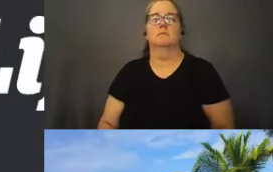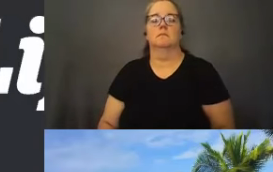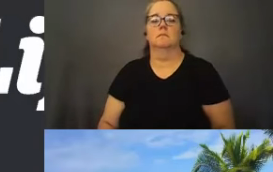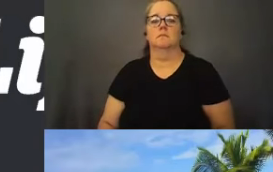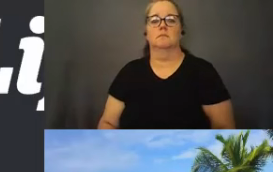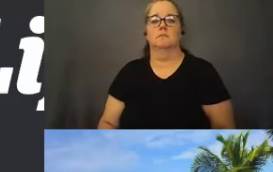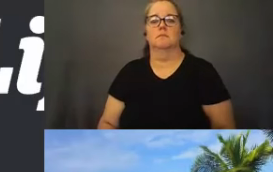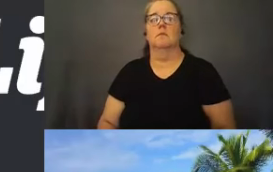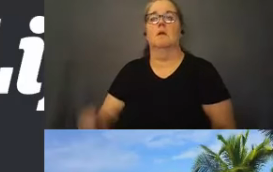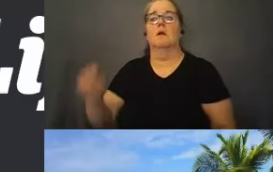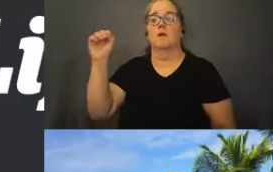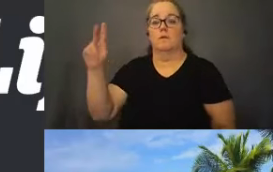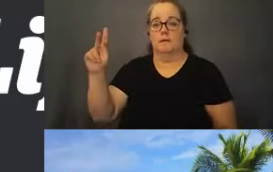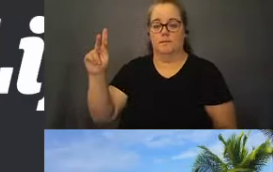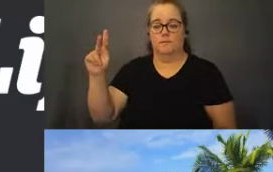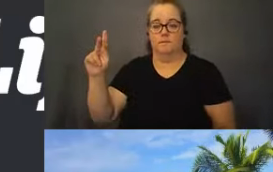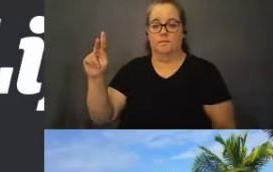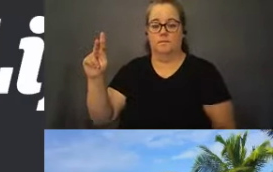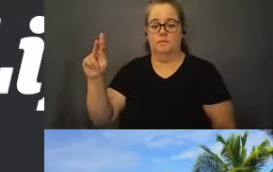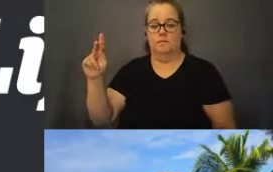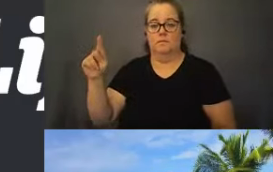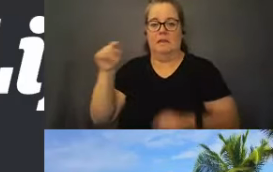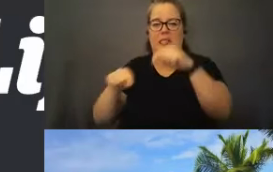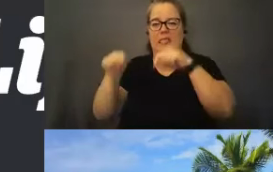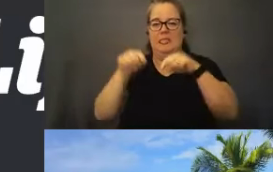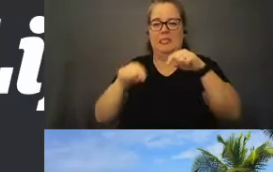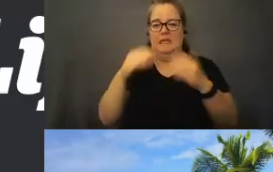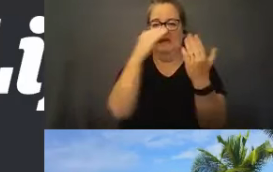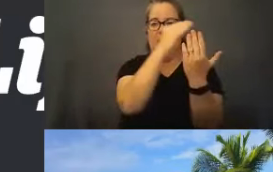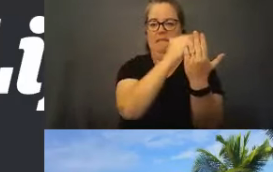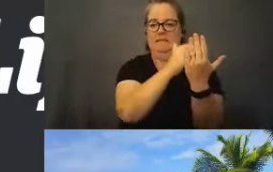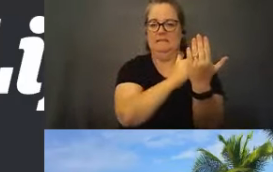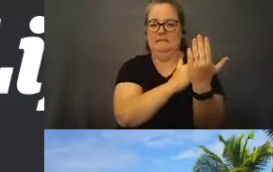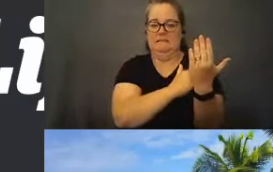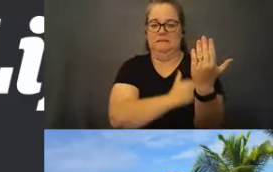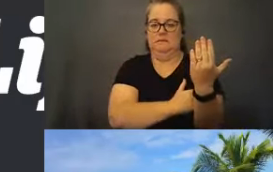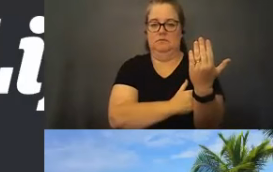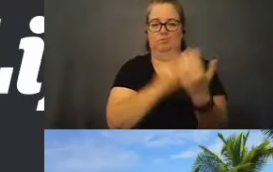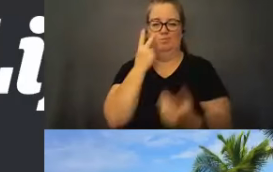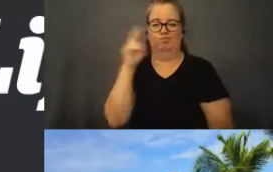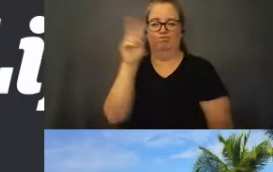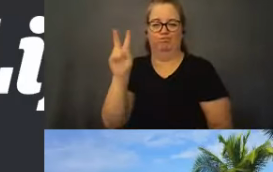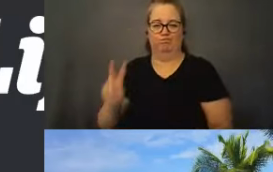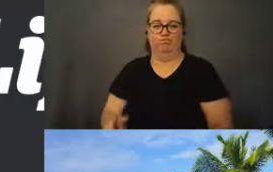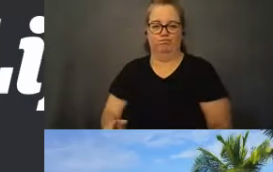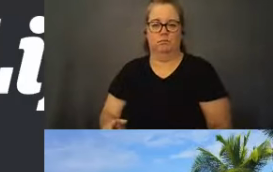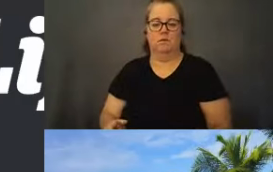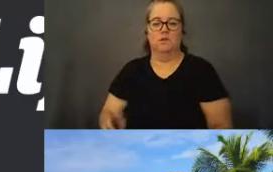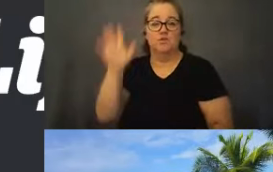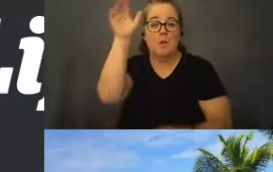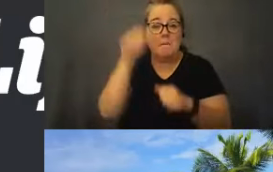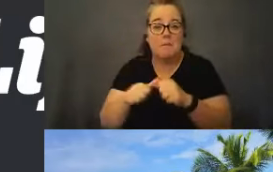Okay, so going back to the list now, and we can see if you remember anything that